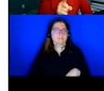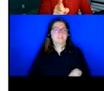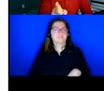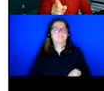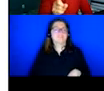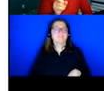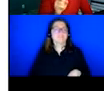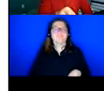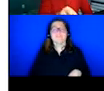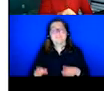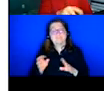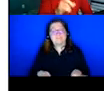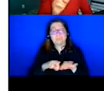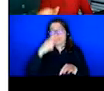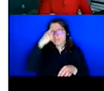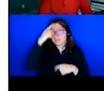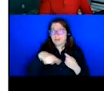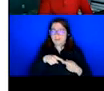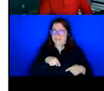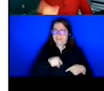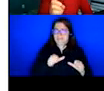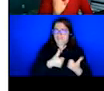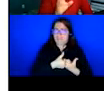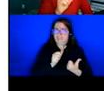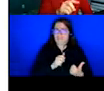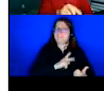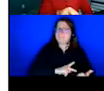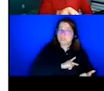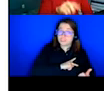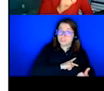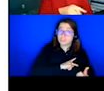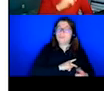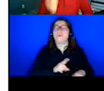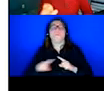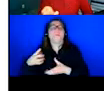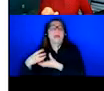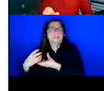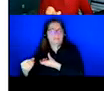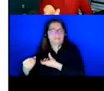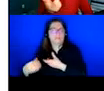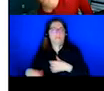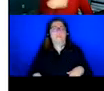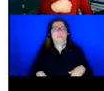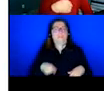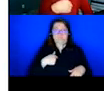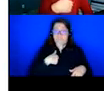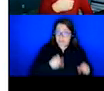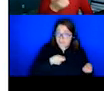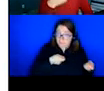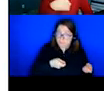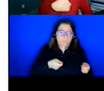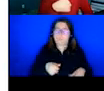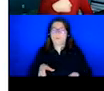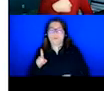to ask, is this a personal challenge or an external challenge? So is this something you can control, or is this an external facing thing? And we'll talk about